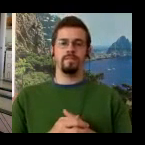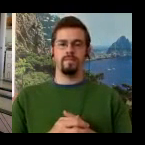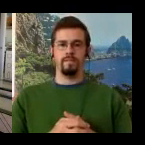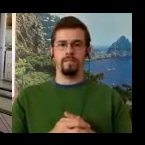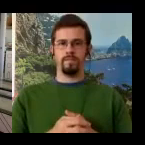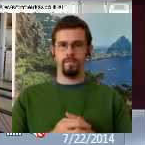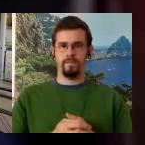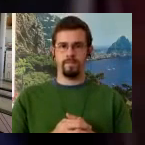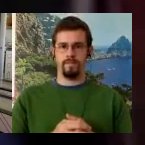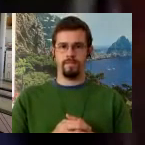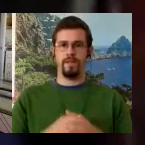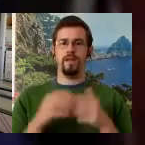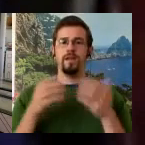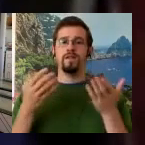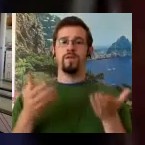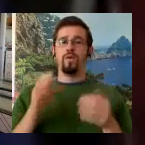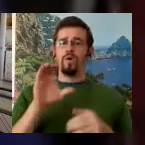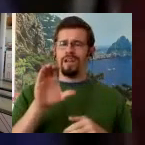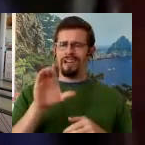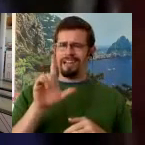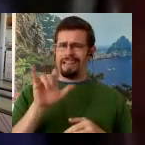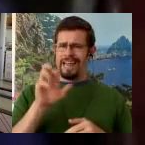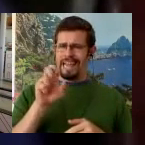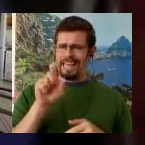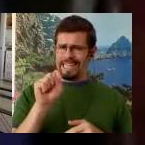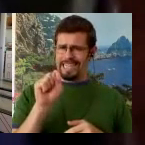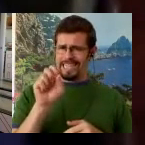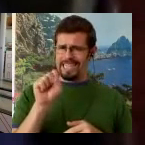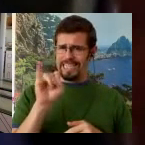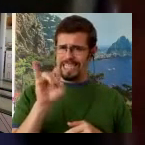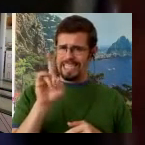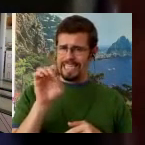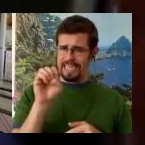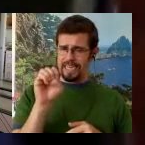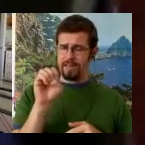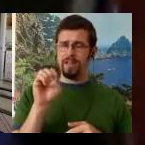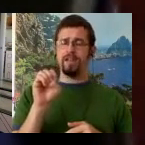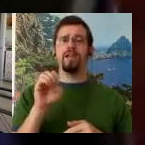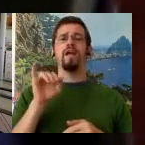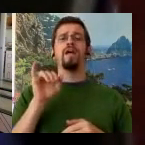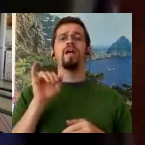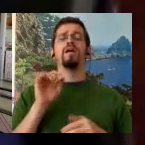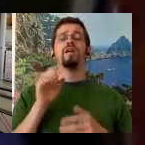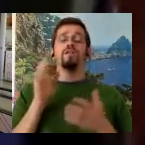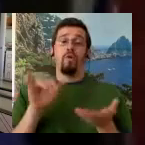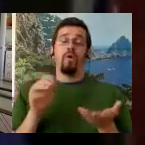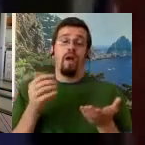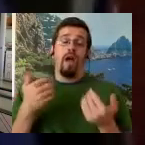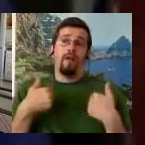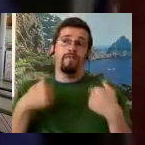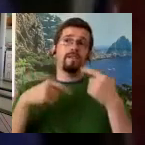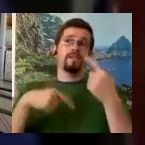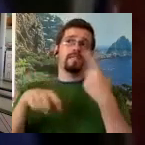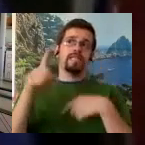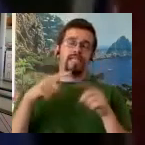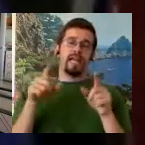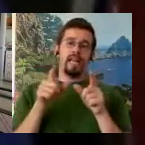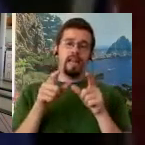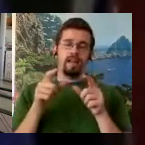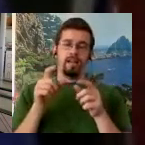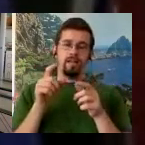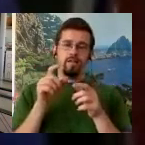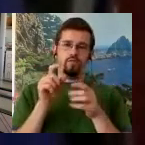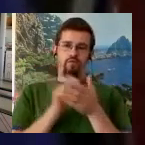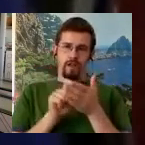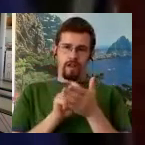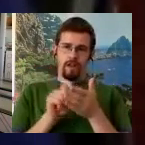Client side. Right now we have the SignWriting icon server. That means that we generate the SignWriting images